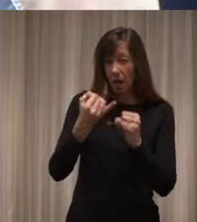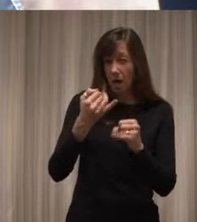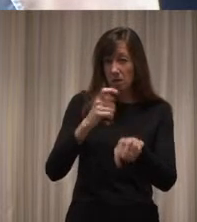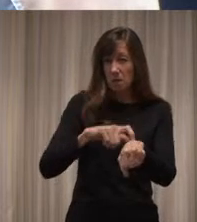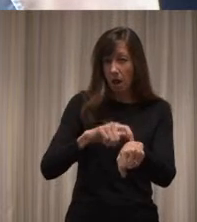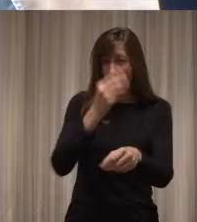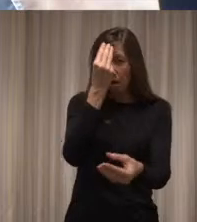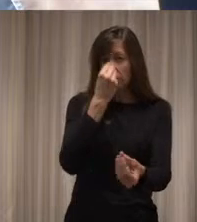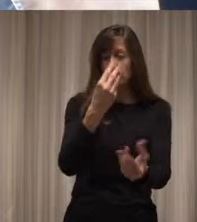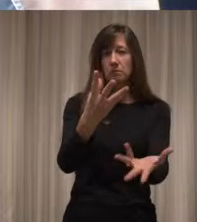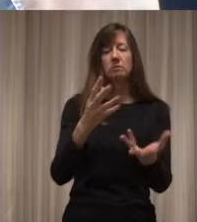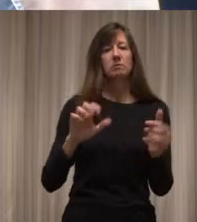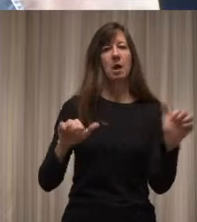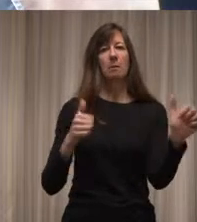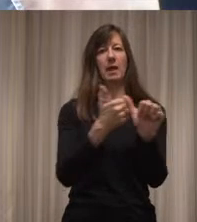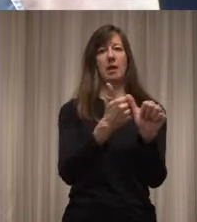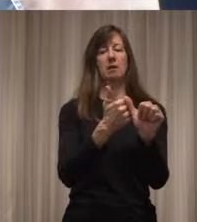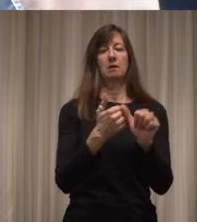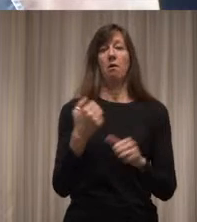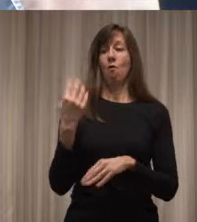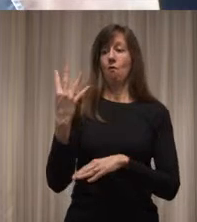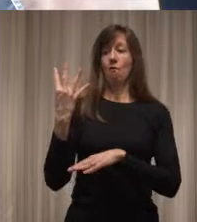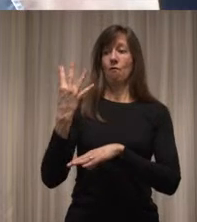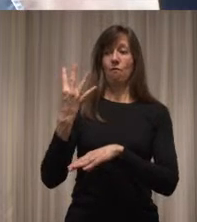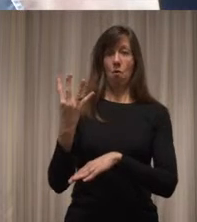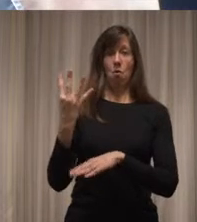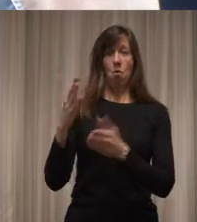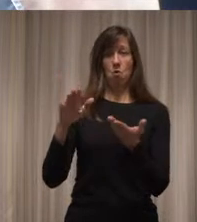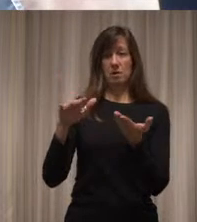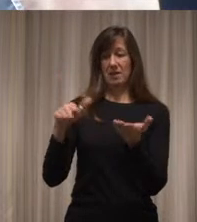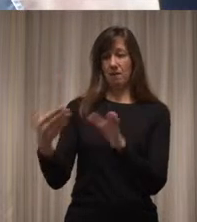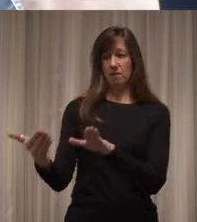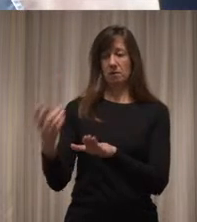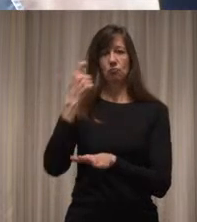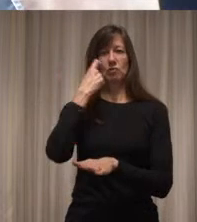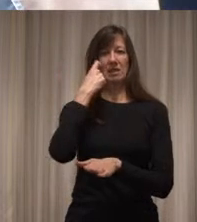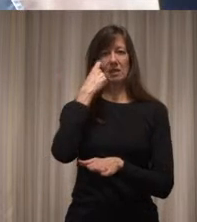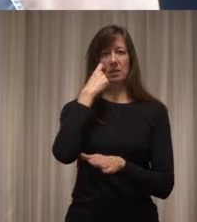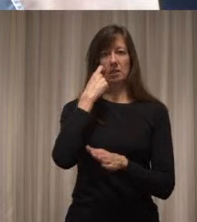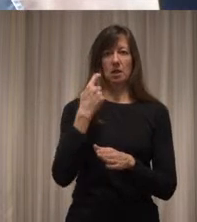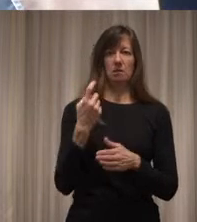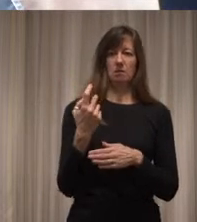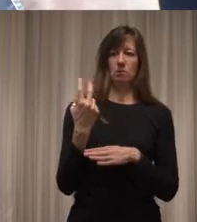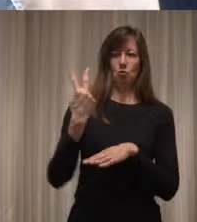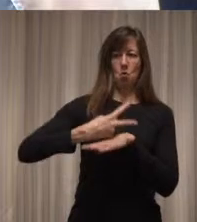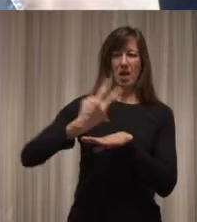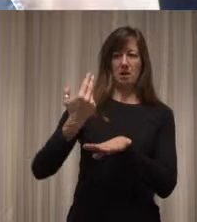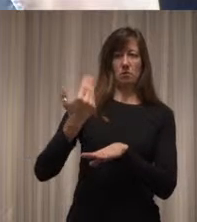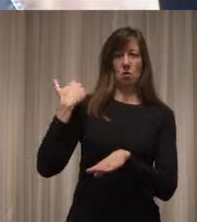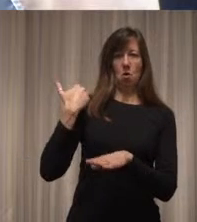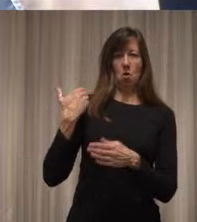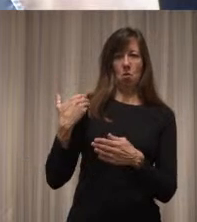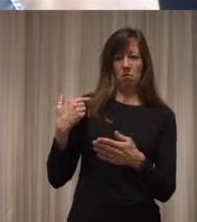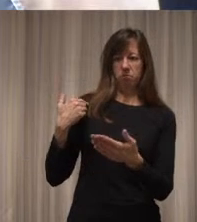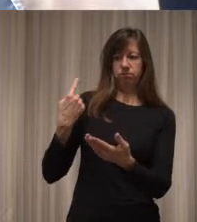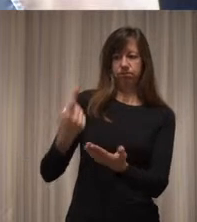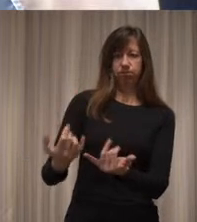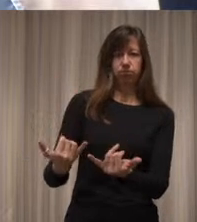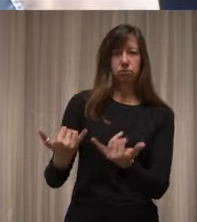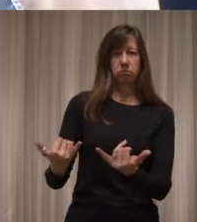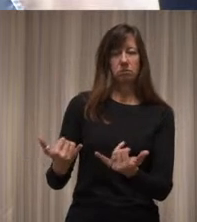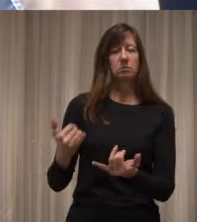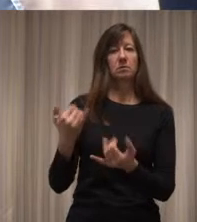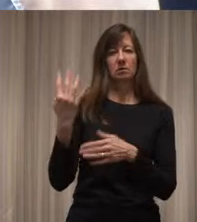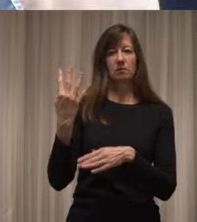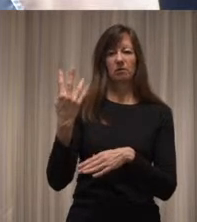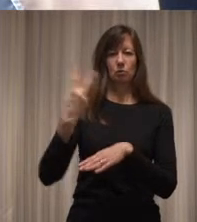4 of those occurred in the last 48 hours, and the remaining 14, we